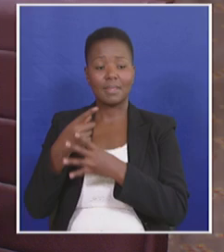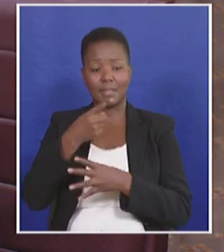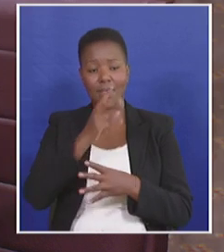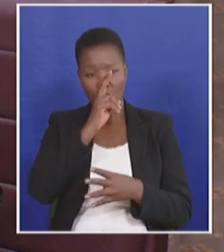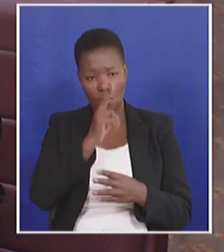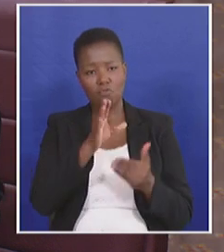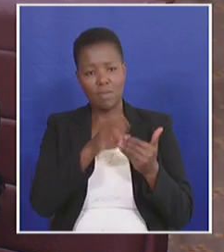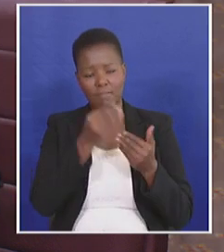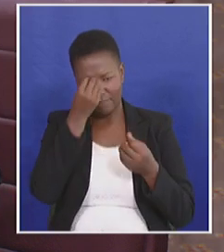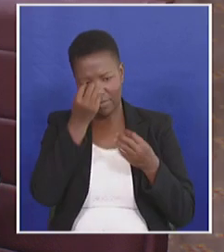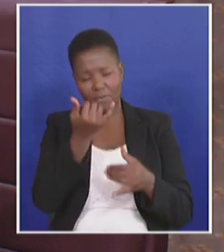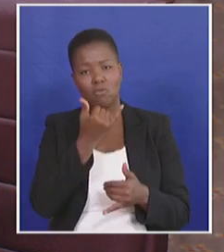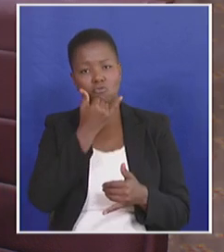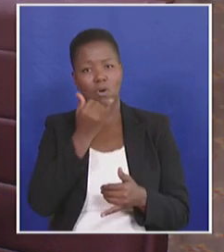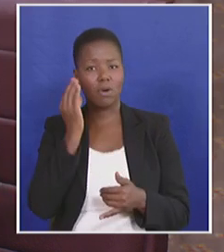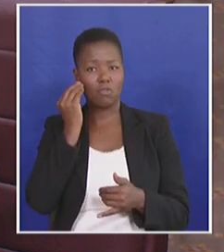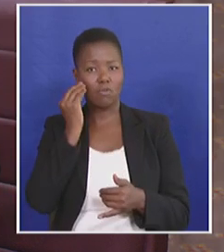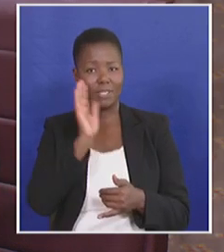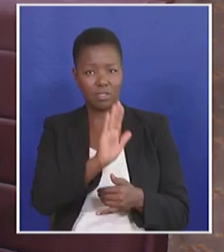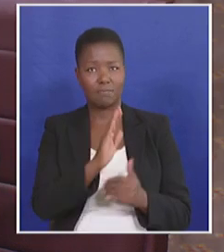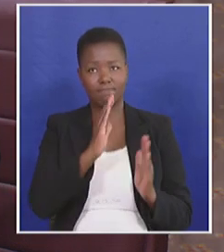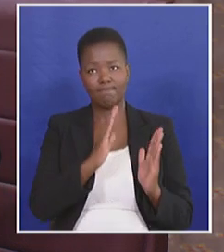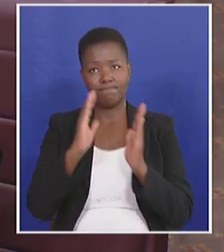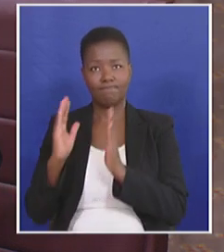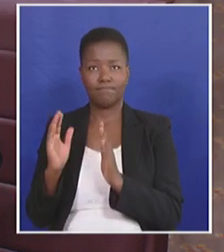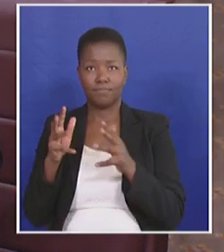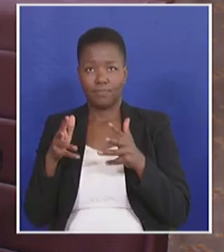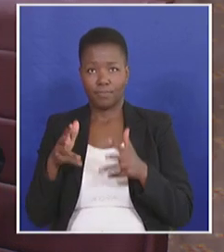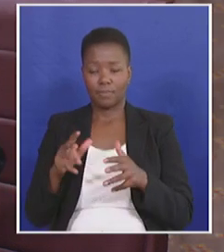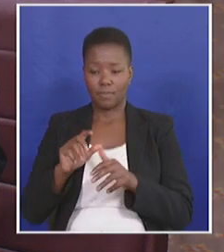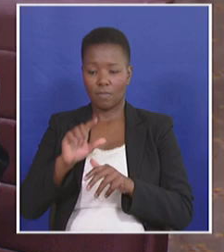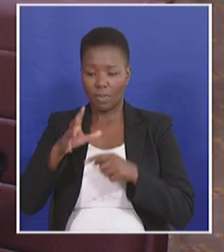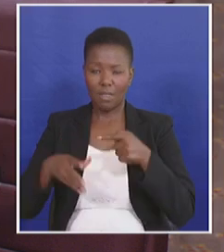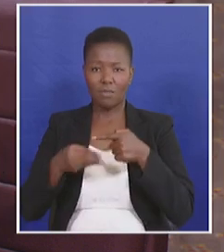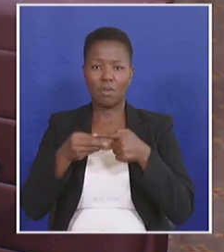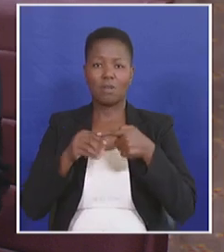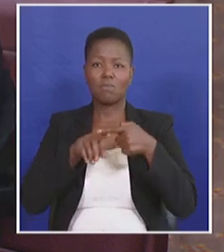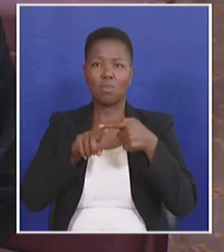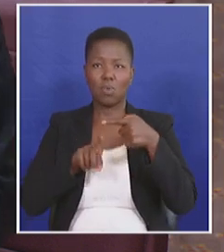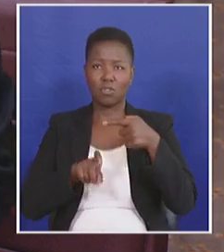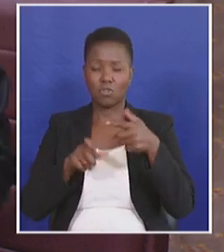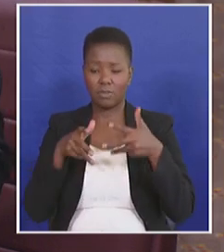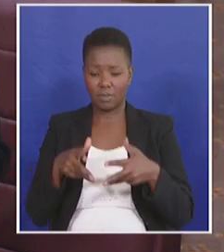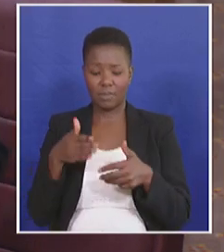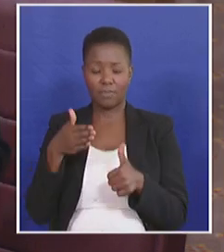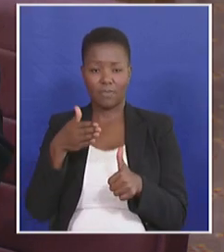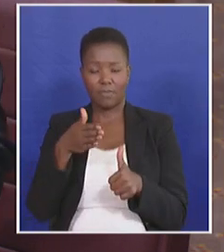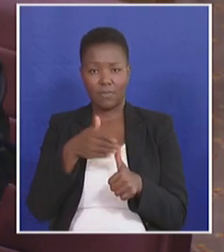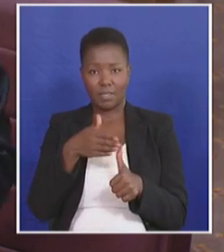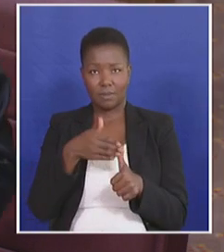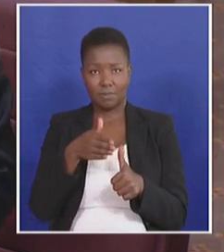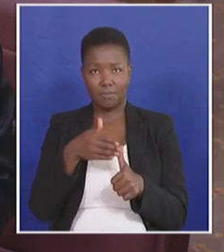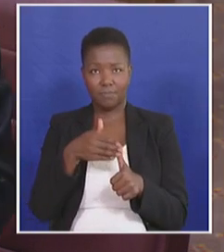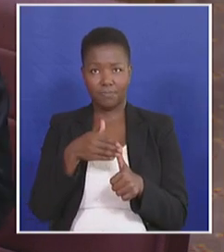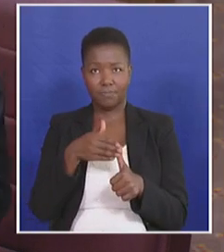House. As far as the follow-up question, look, the difficulty, I mean, well, firstly,